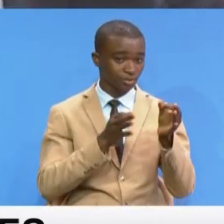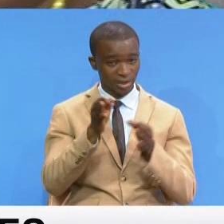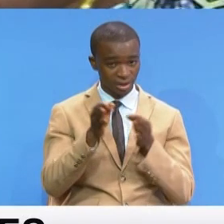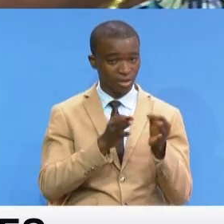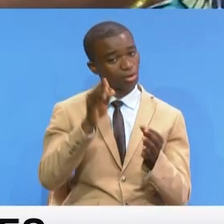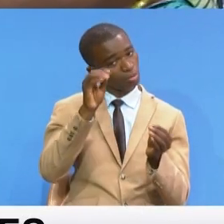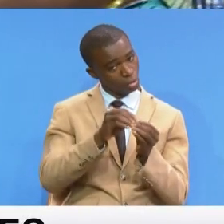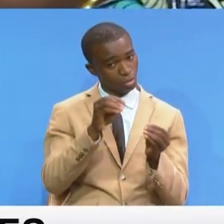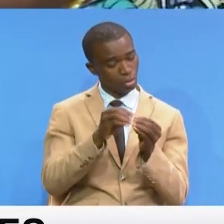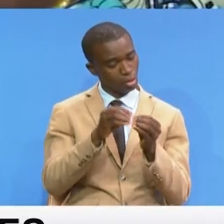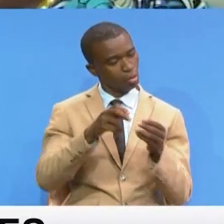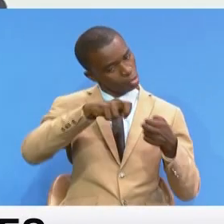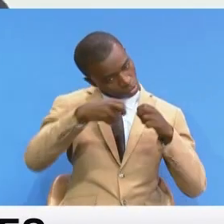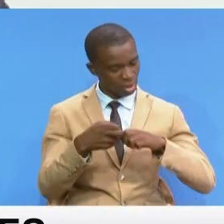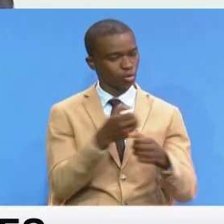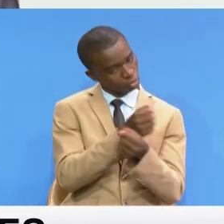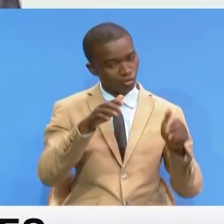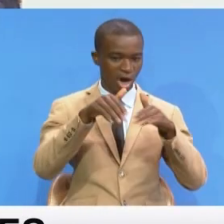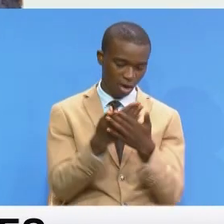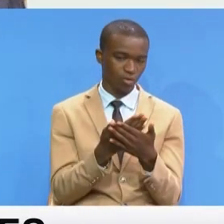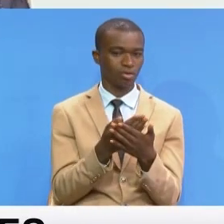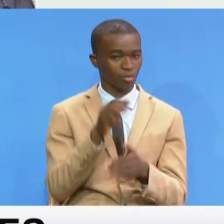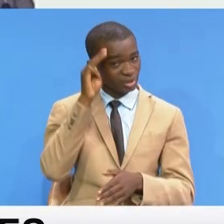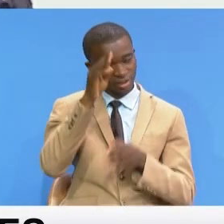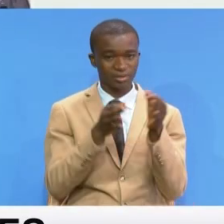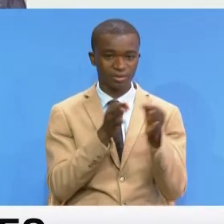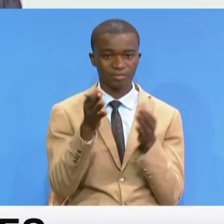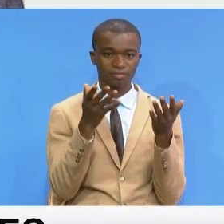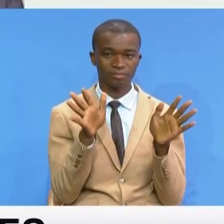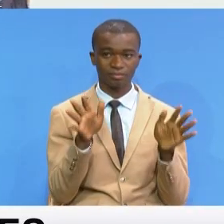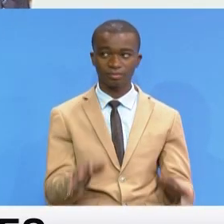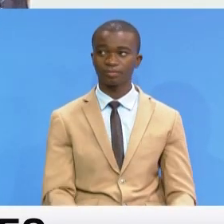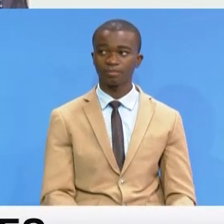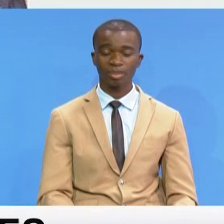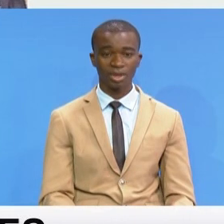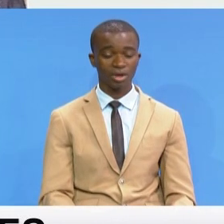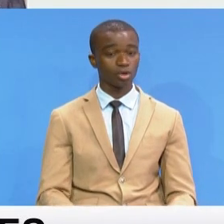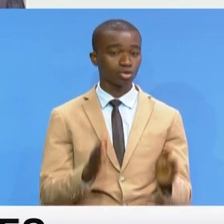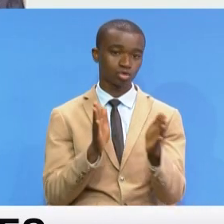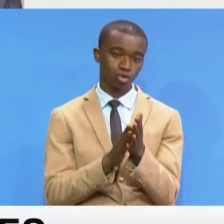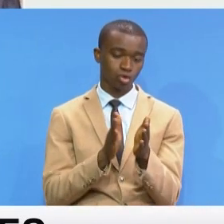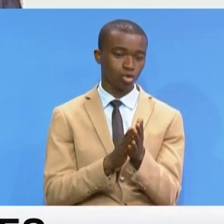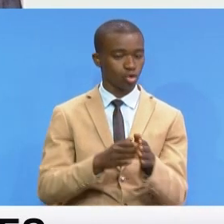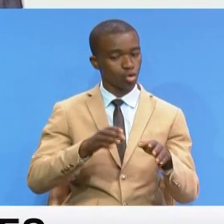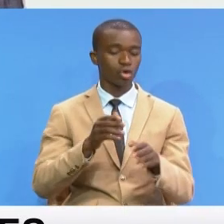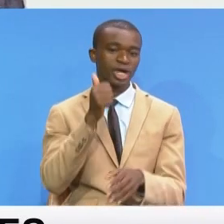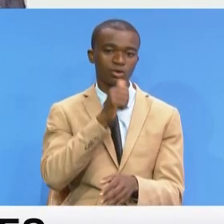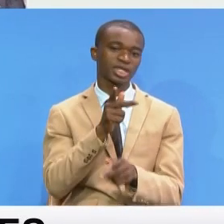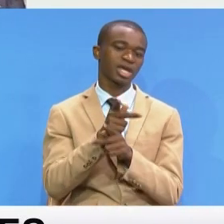to counter this vice. Some of those initiatives are keeping girls in school, and I'm so glad